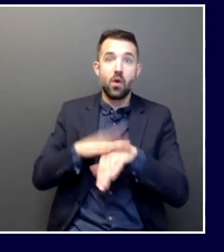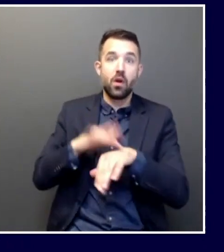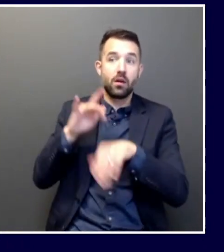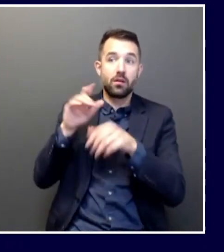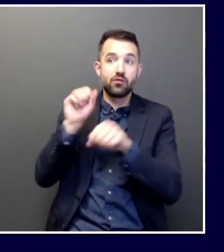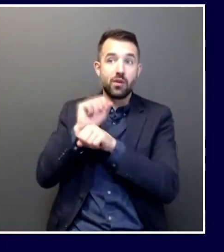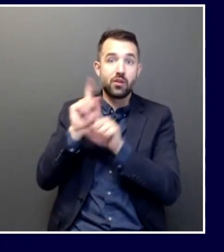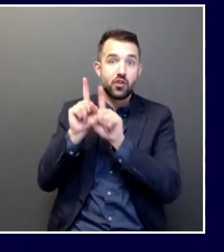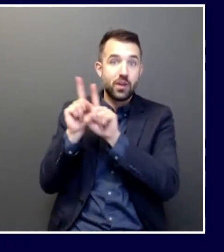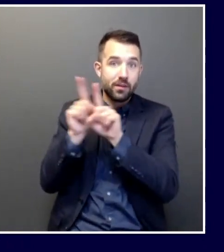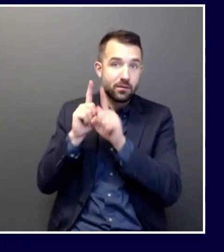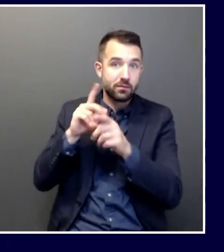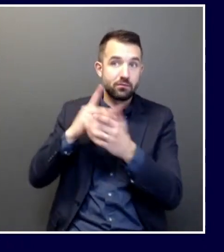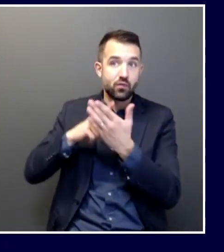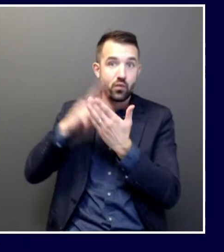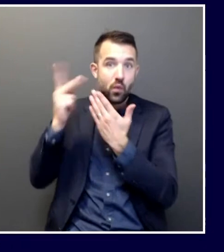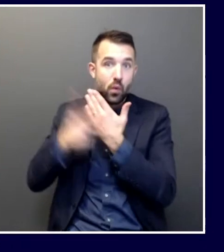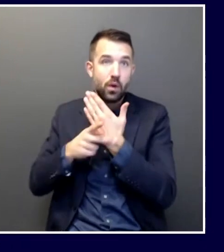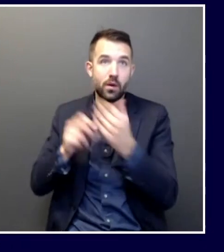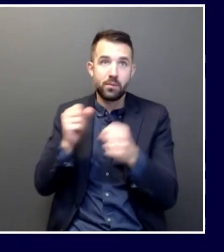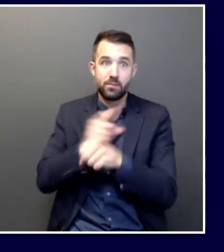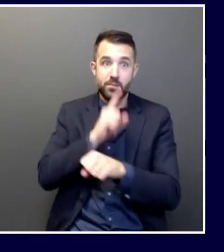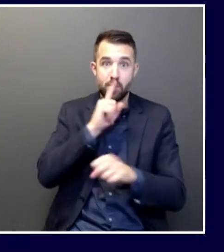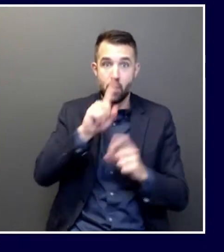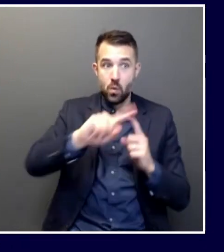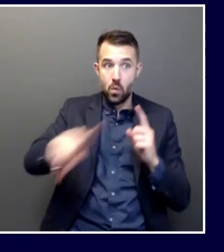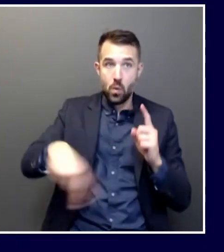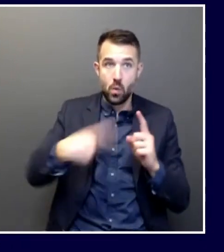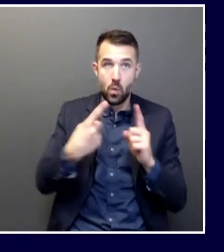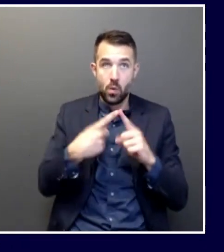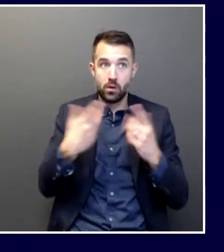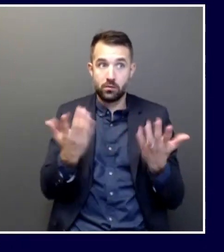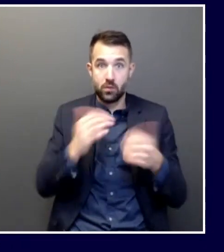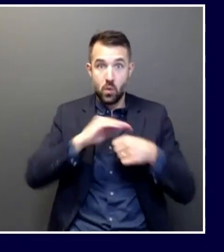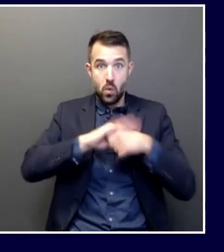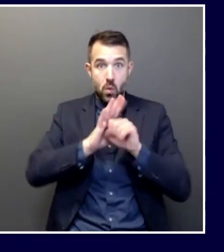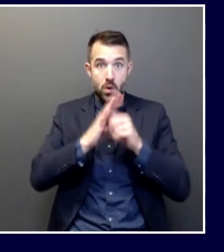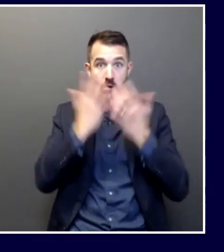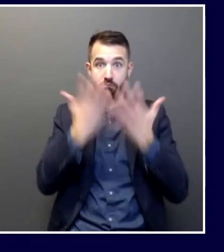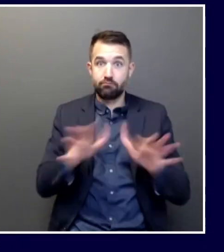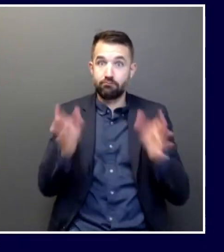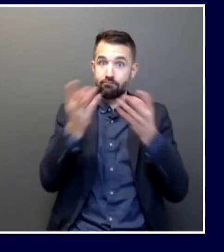the pandemic, we have a robust pipeline of workers coming into the healthcare field.